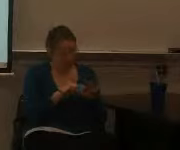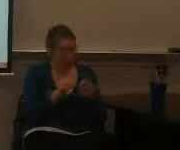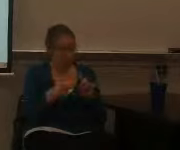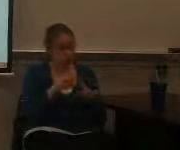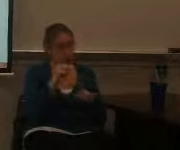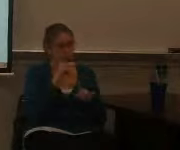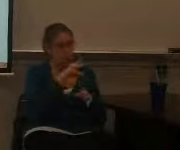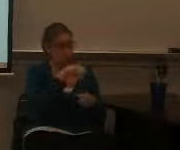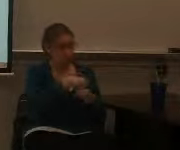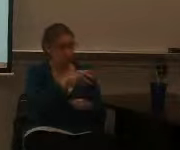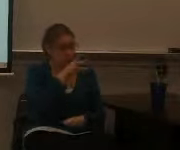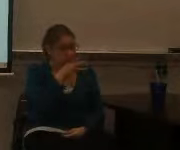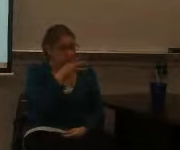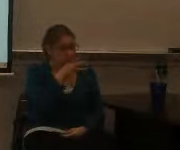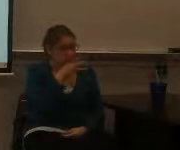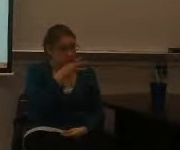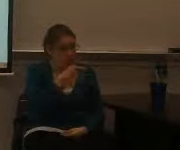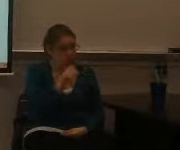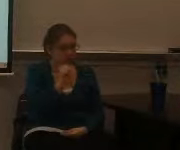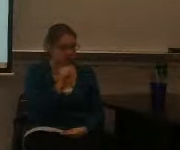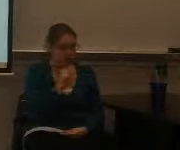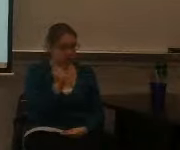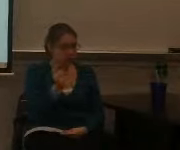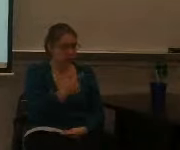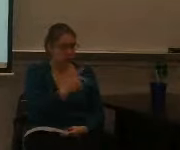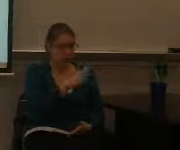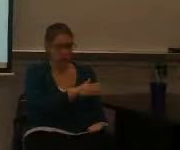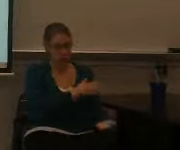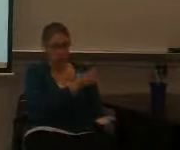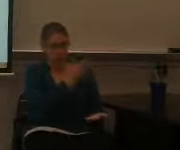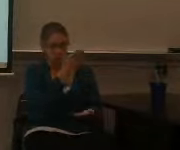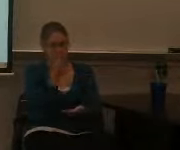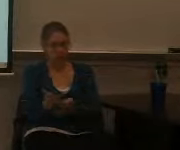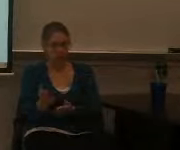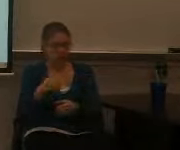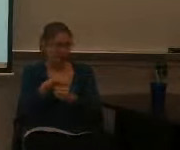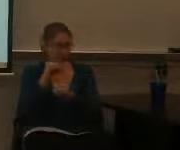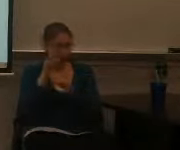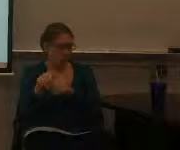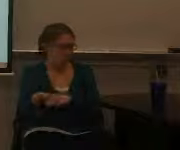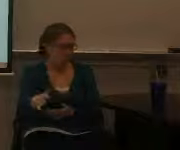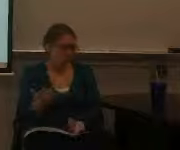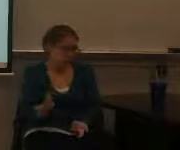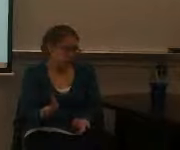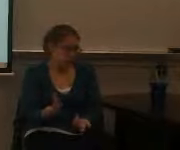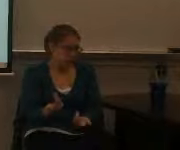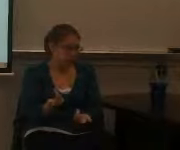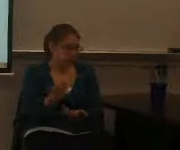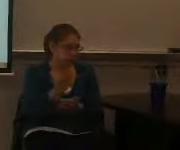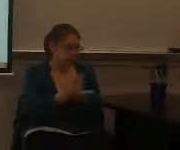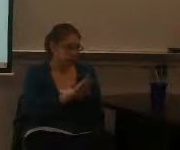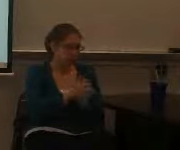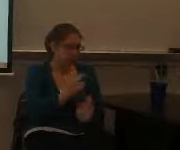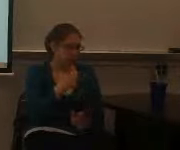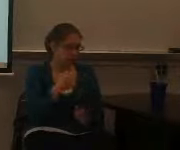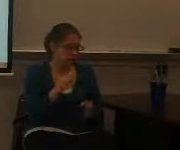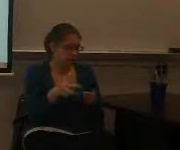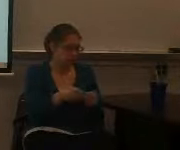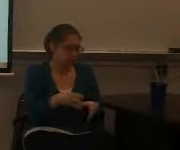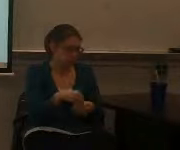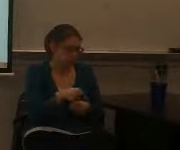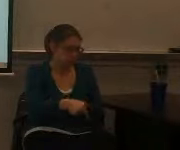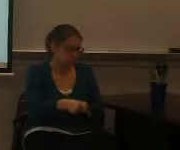the nutrient gets into the water, it doesn't necessarily all make it down out to the ocean. And so you can imagine that